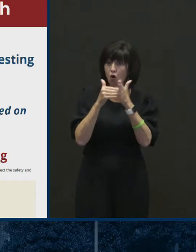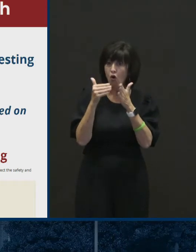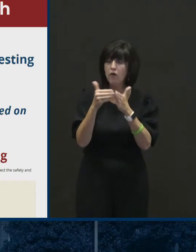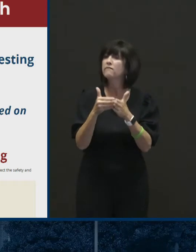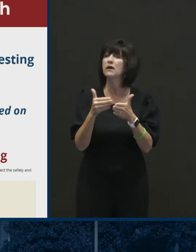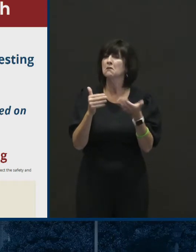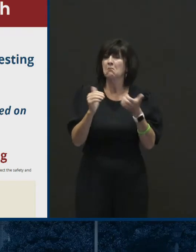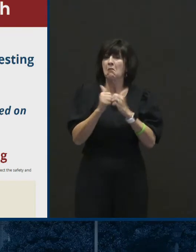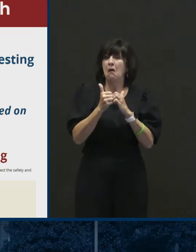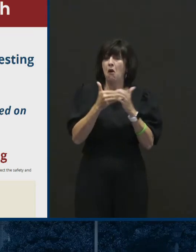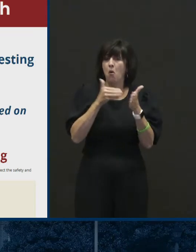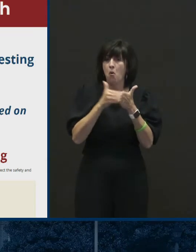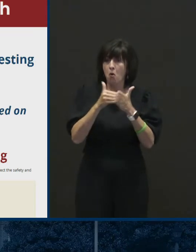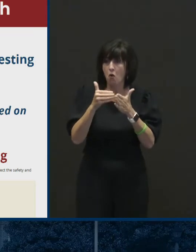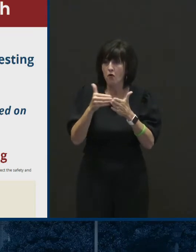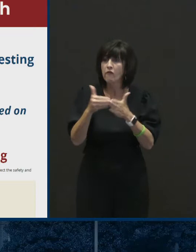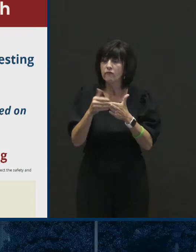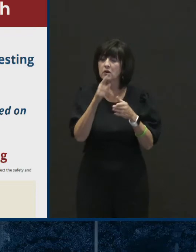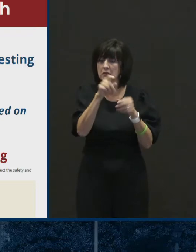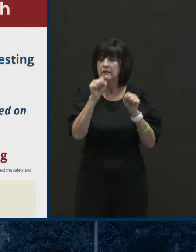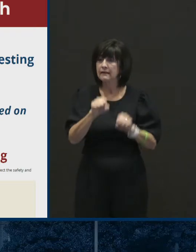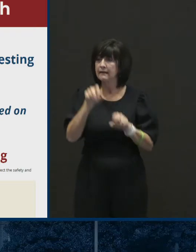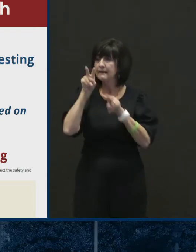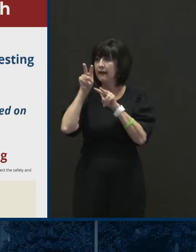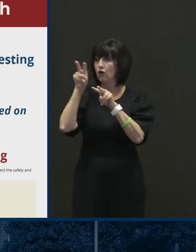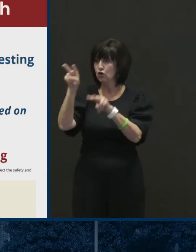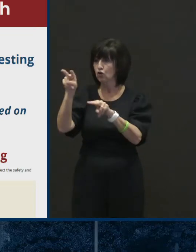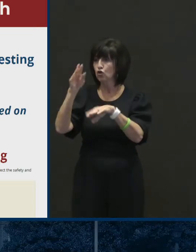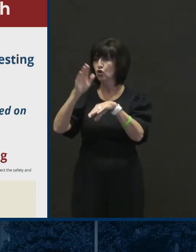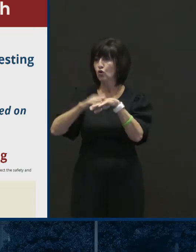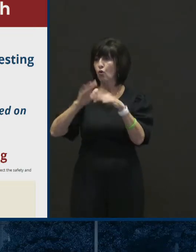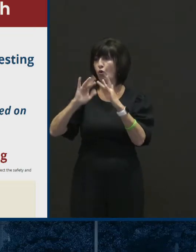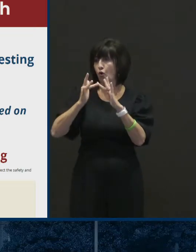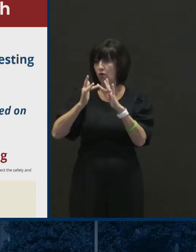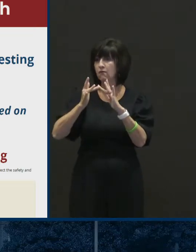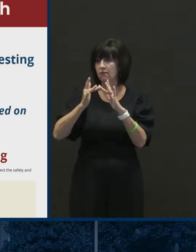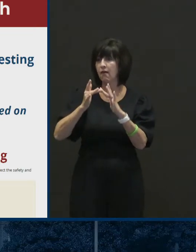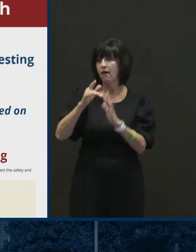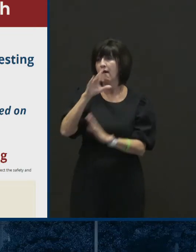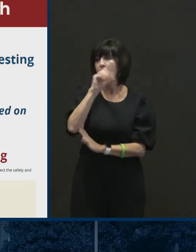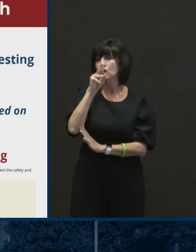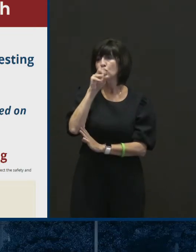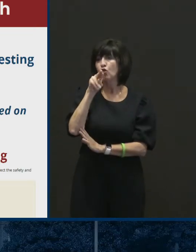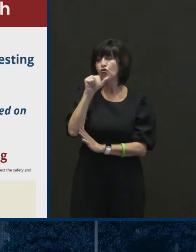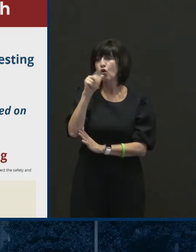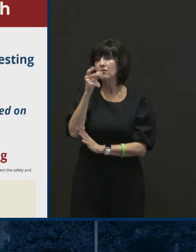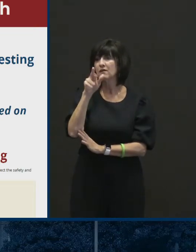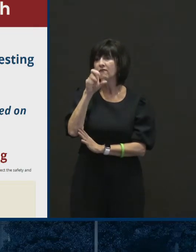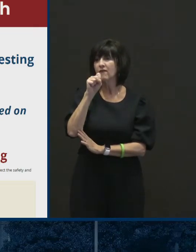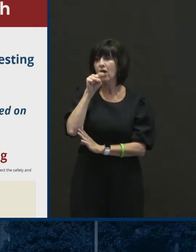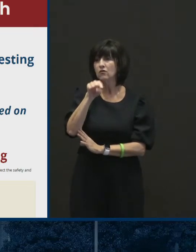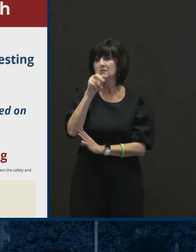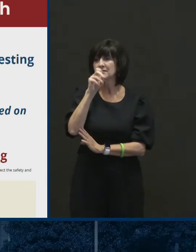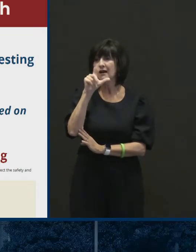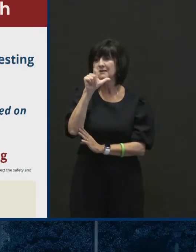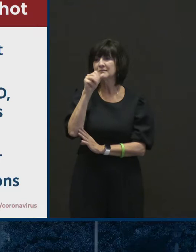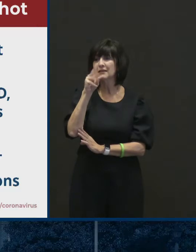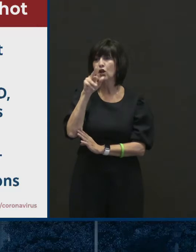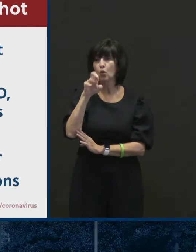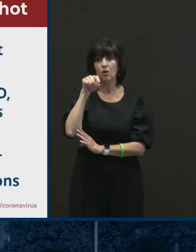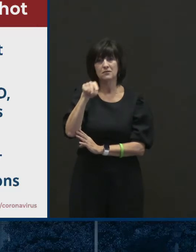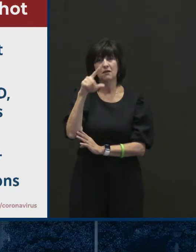coronavirus.delaware.gov/reopening to get more information about who should get tested, how often, and of course, where to get tested.